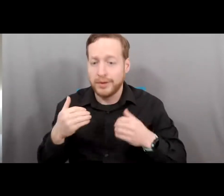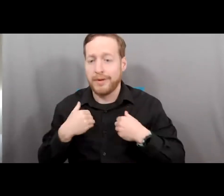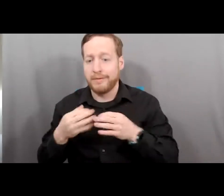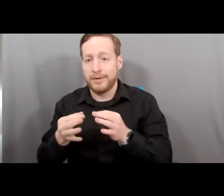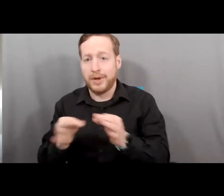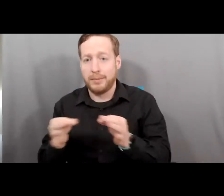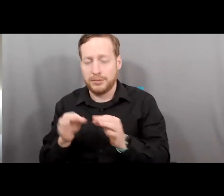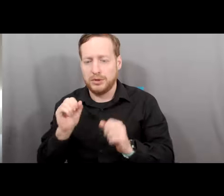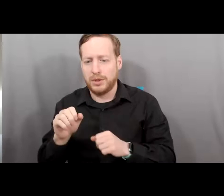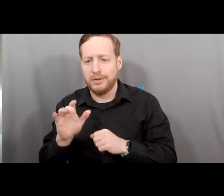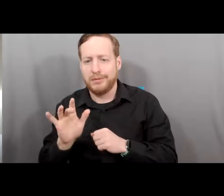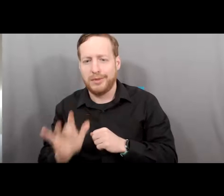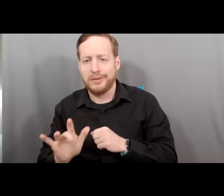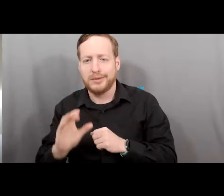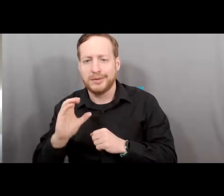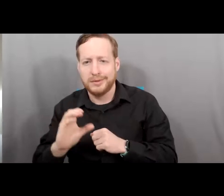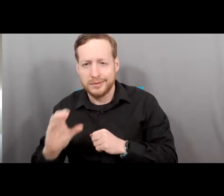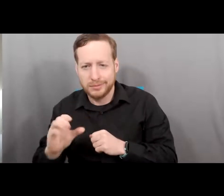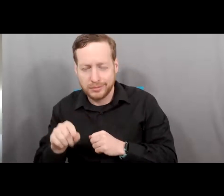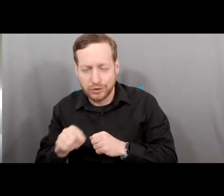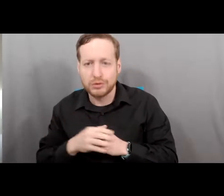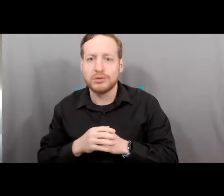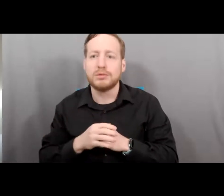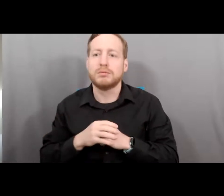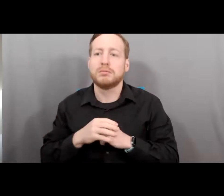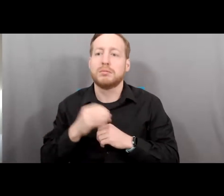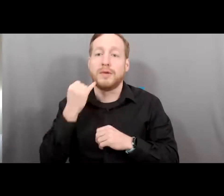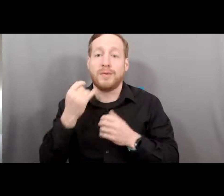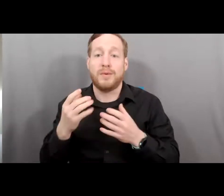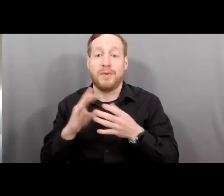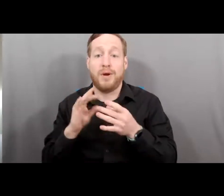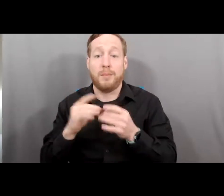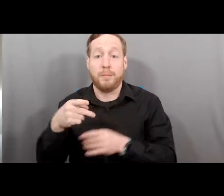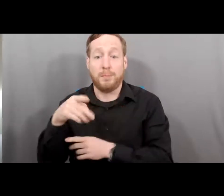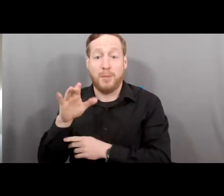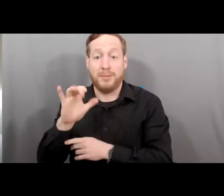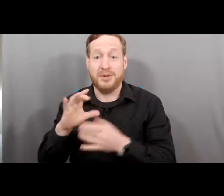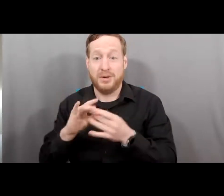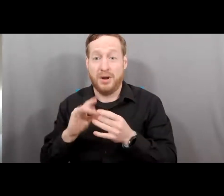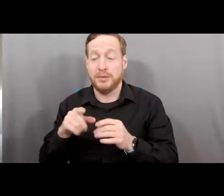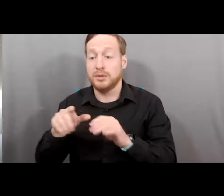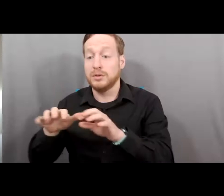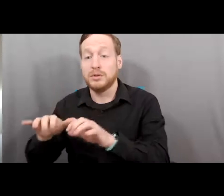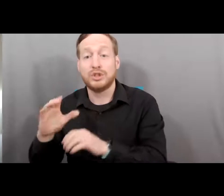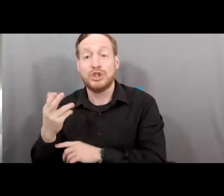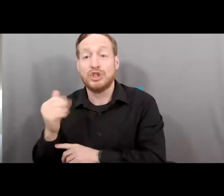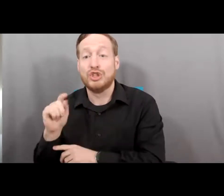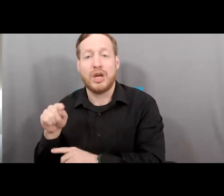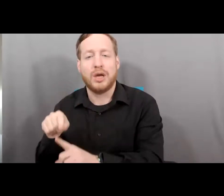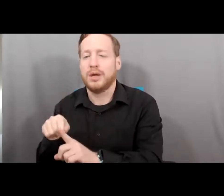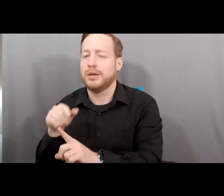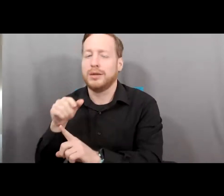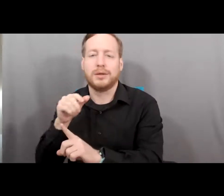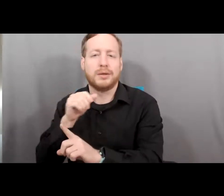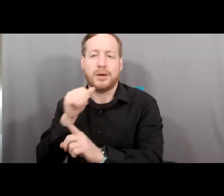We have the ASL interpreter and we have captioning. You can click on the CC box at the bottom if you want captioning. If you want to